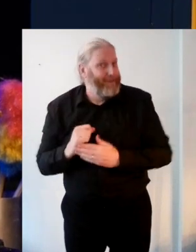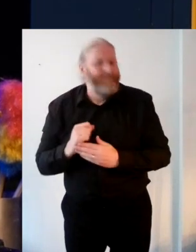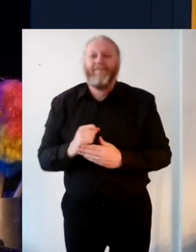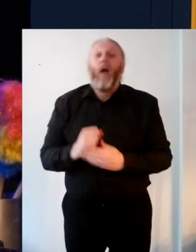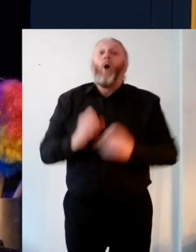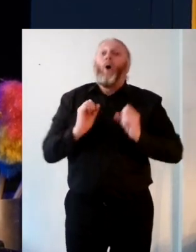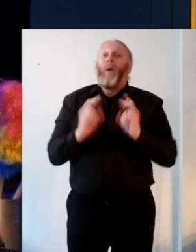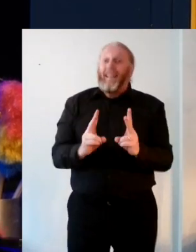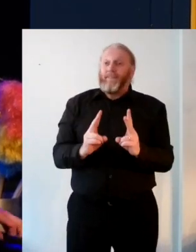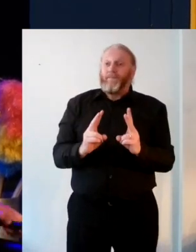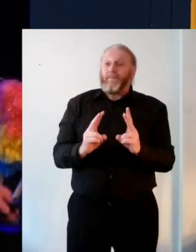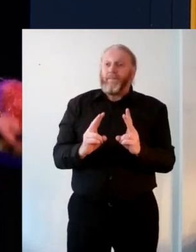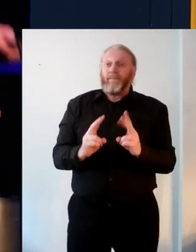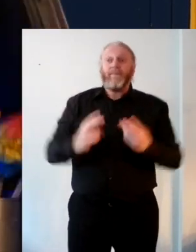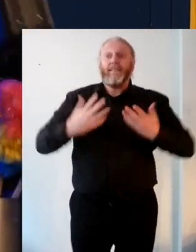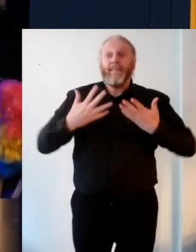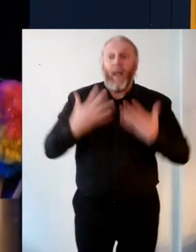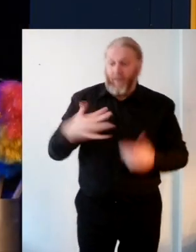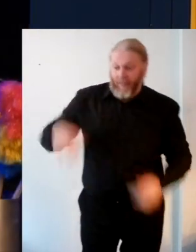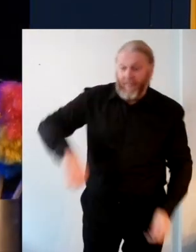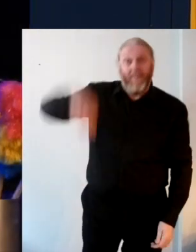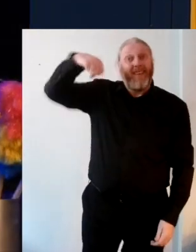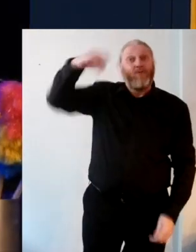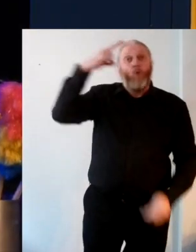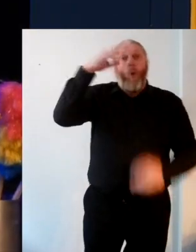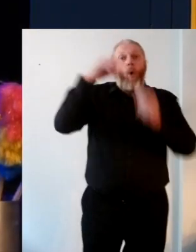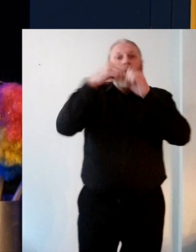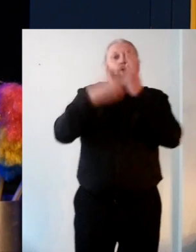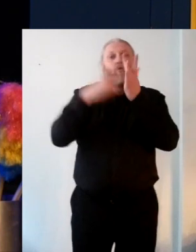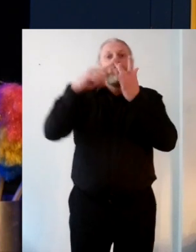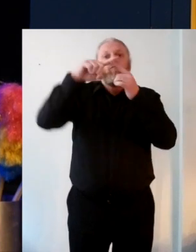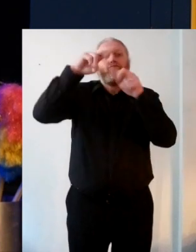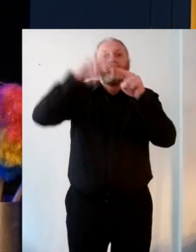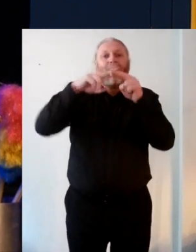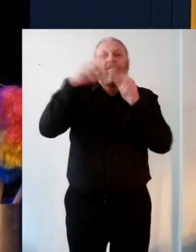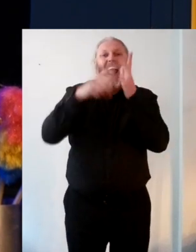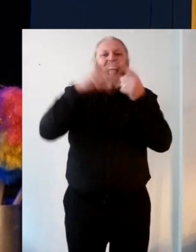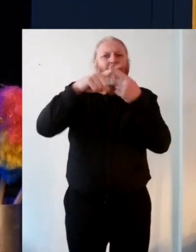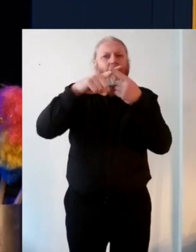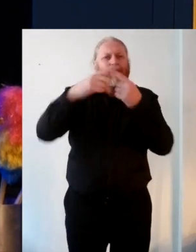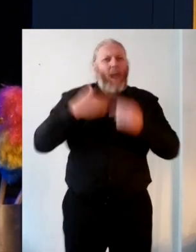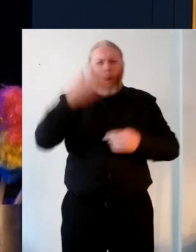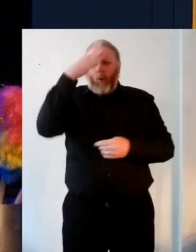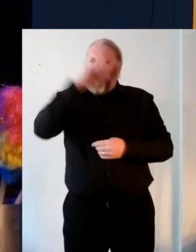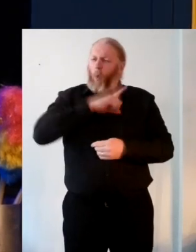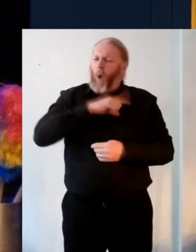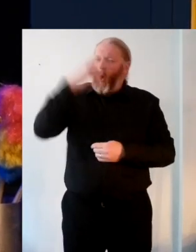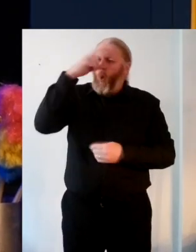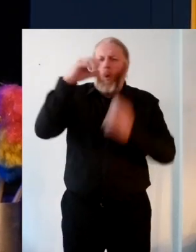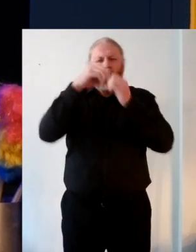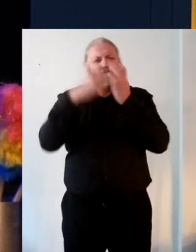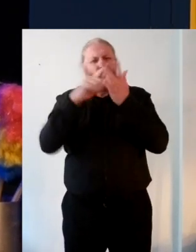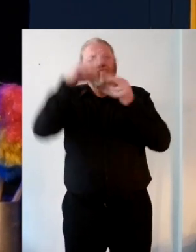Okay, now, I've seen in... They have the. This is a briefcase. I don't know why it's called a briefcase, because you don't keep pants in it